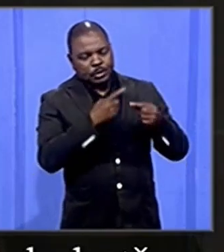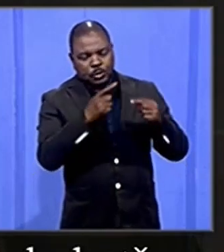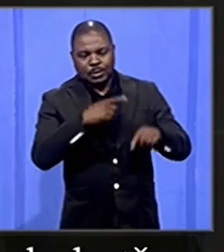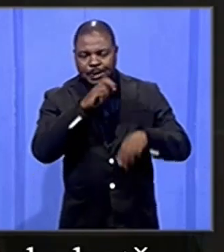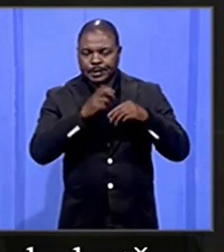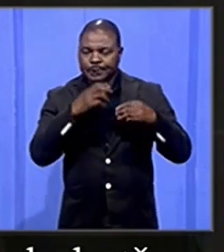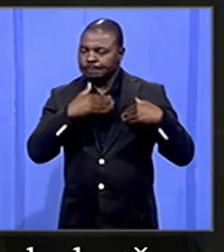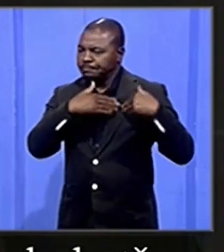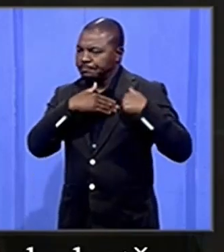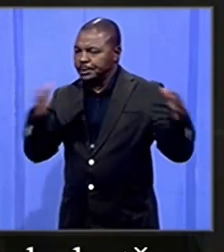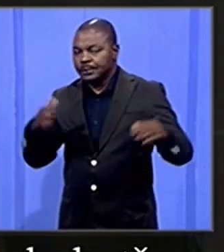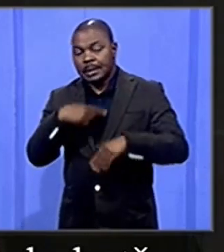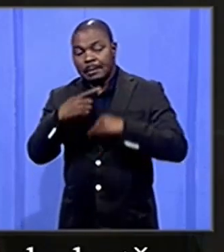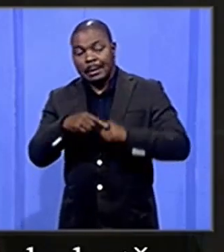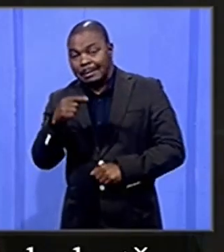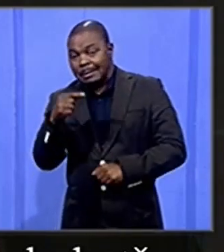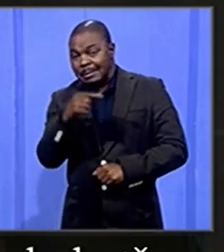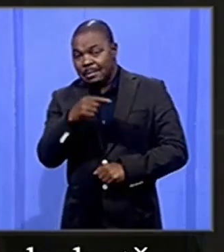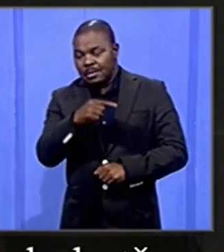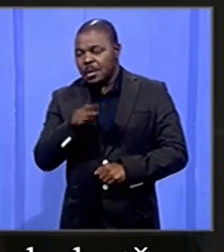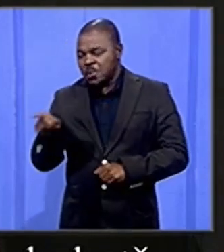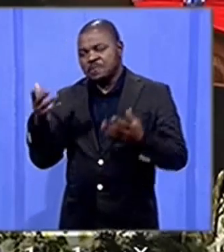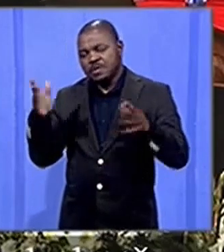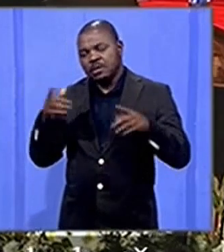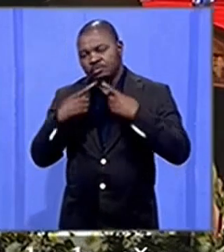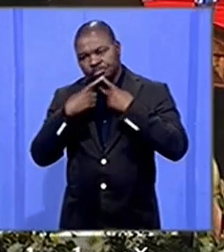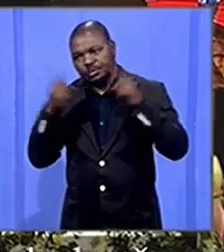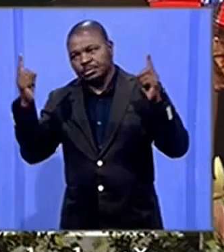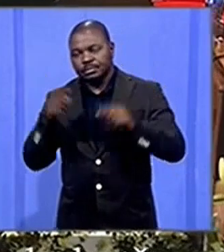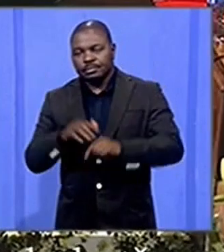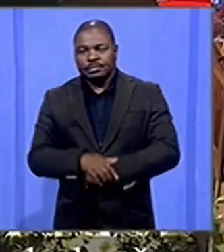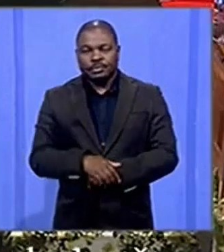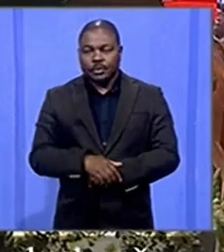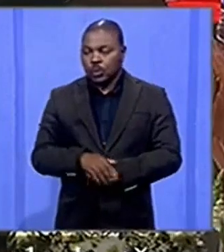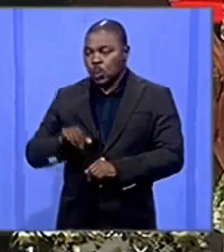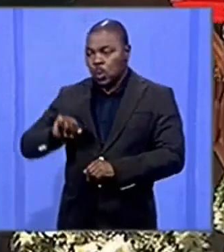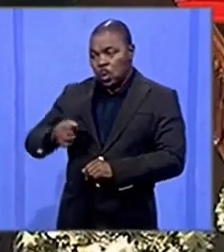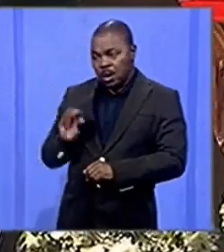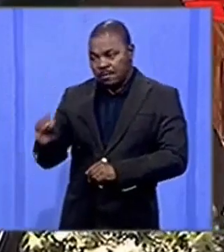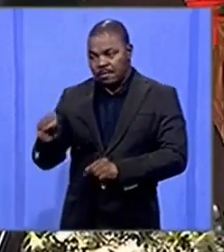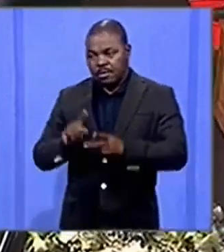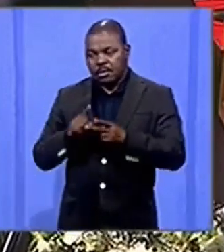out, and speak out he did. Gordhan o šia mosadi